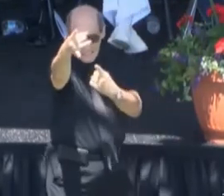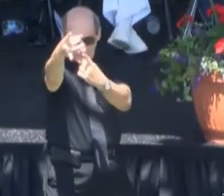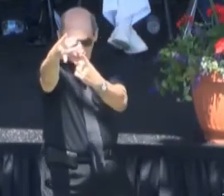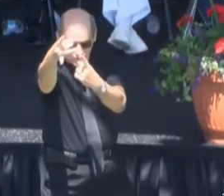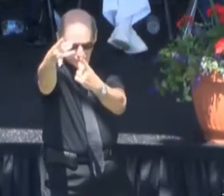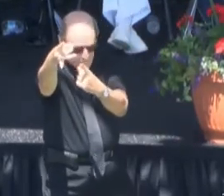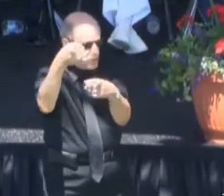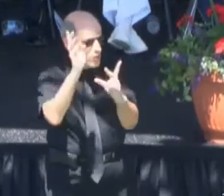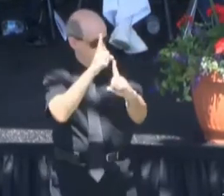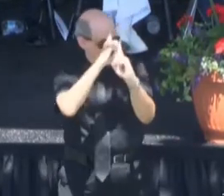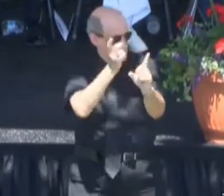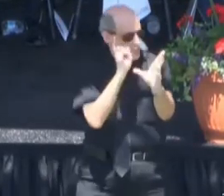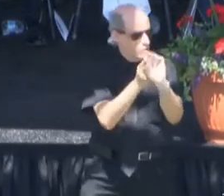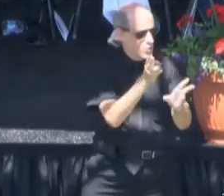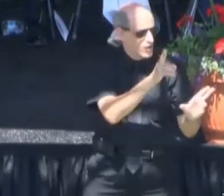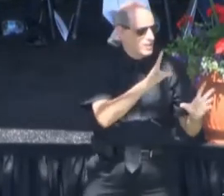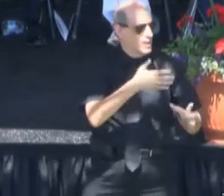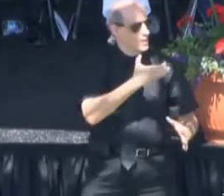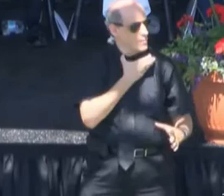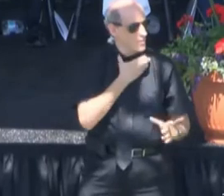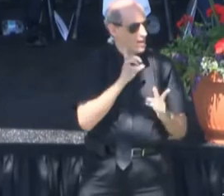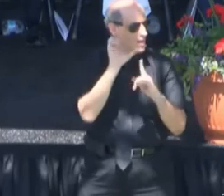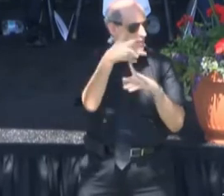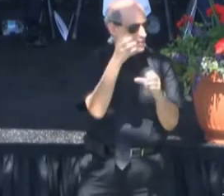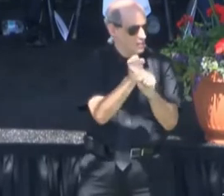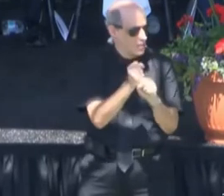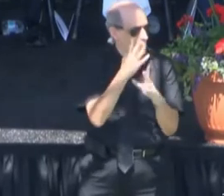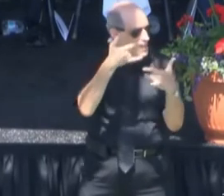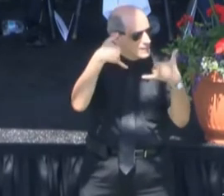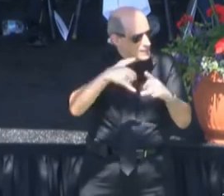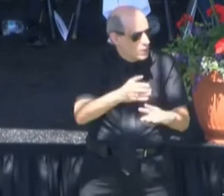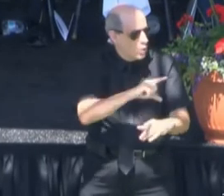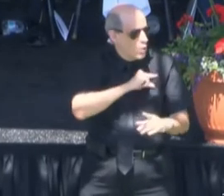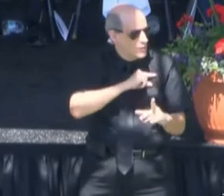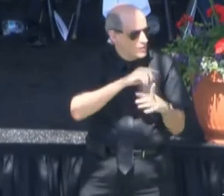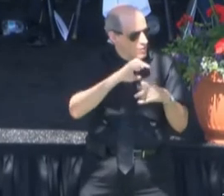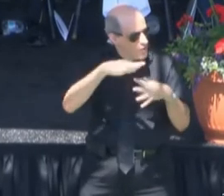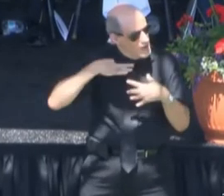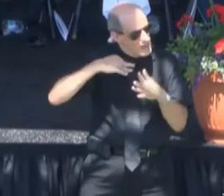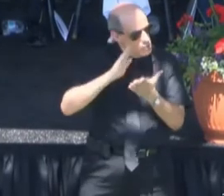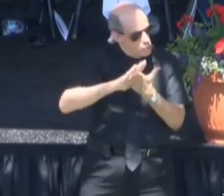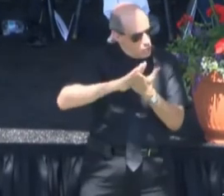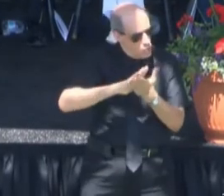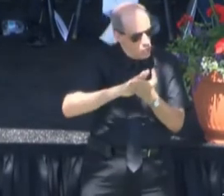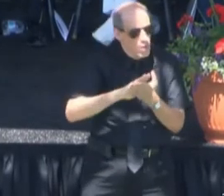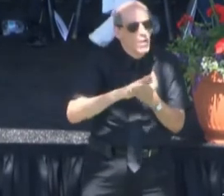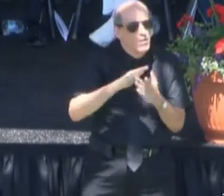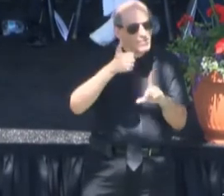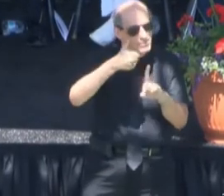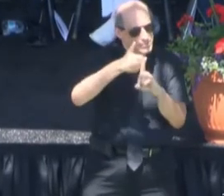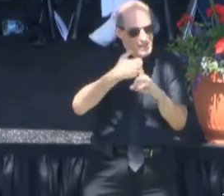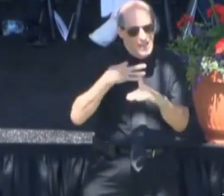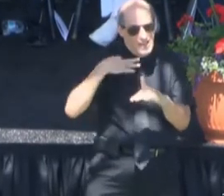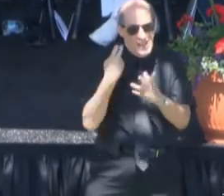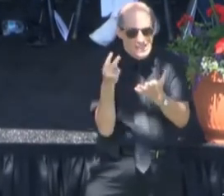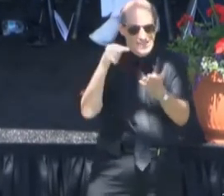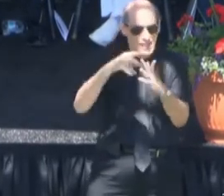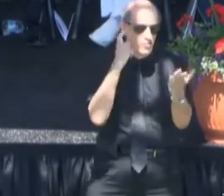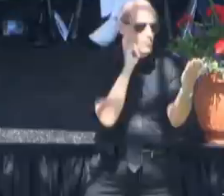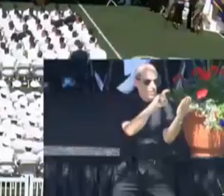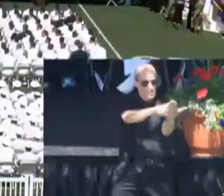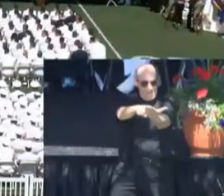Will receive commissions in the United States Marine Corps later this year after completion of Officer Candidate School. Marine Corps officer candidates, please stand to be